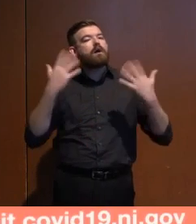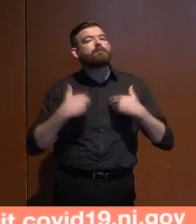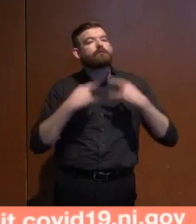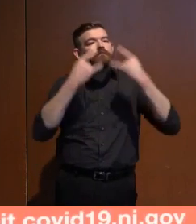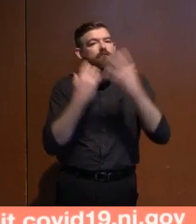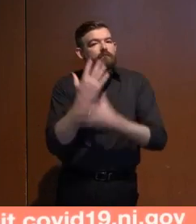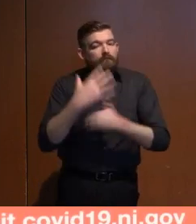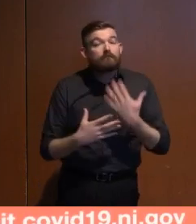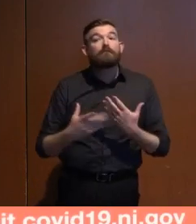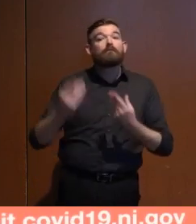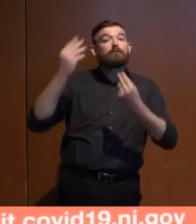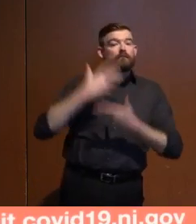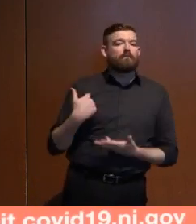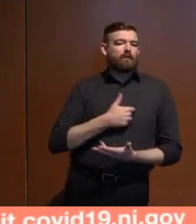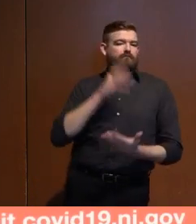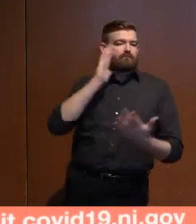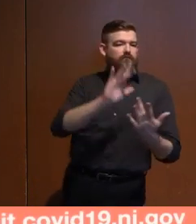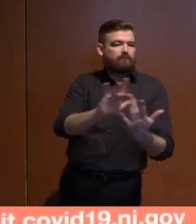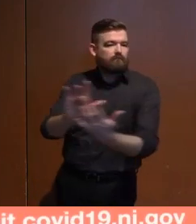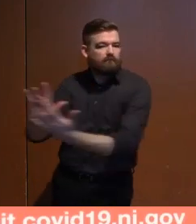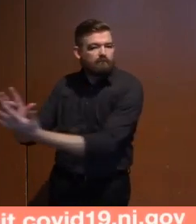Medical volunteers.